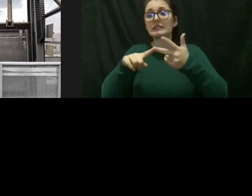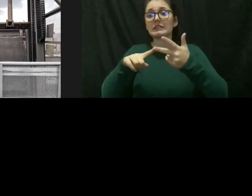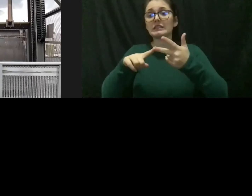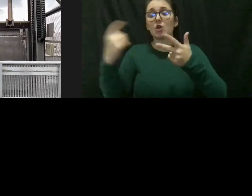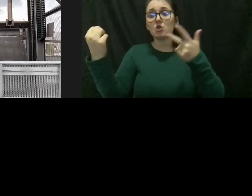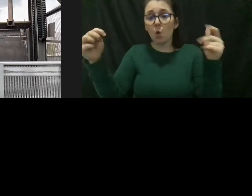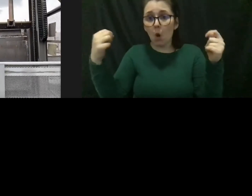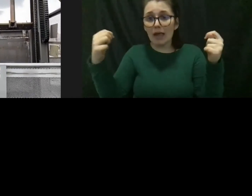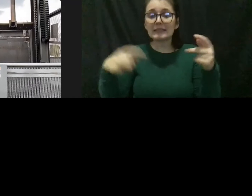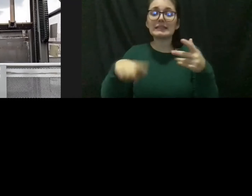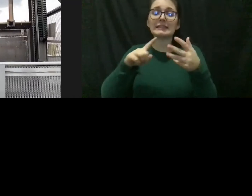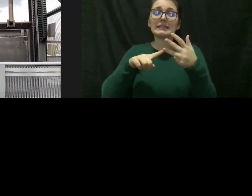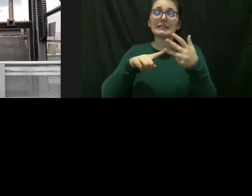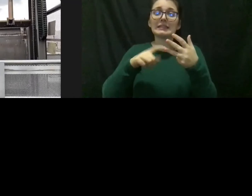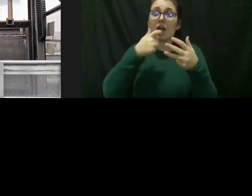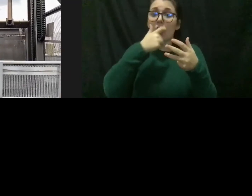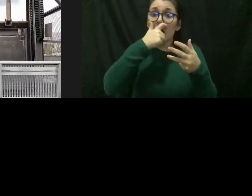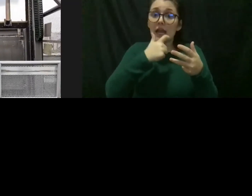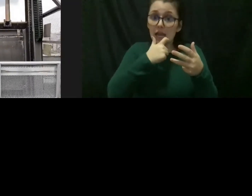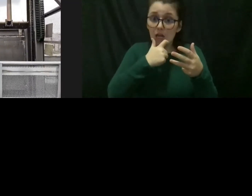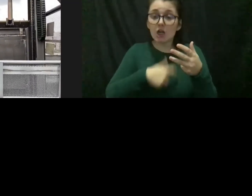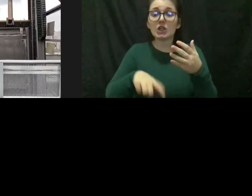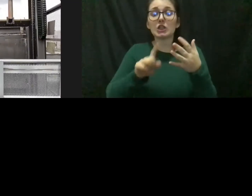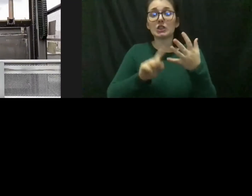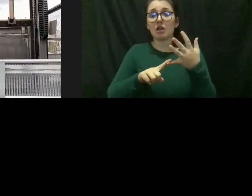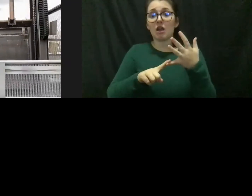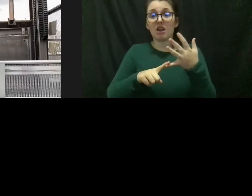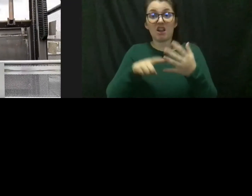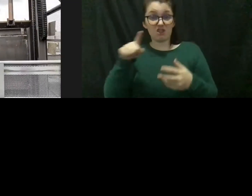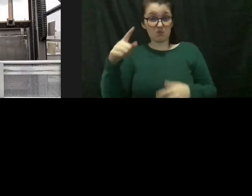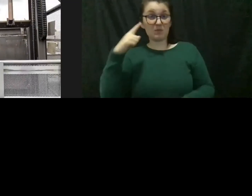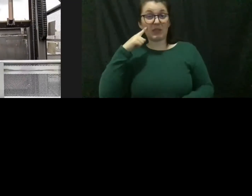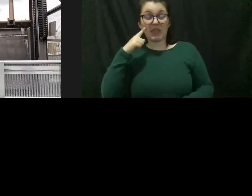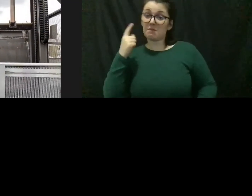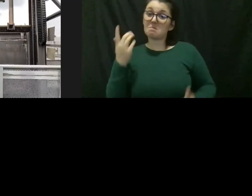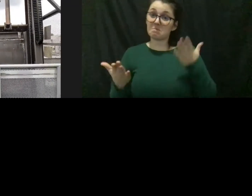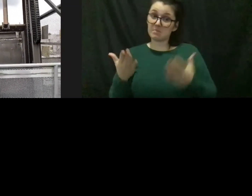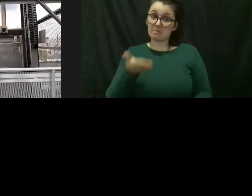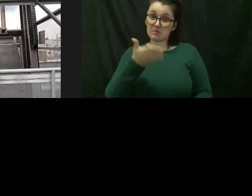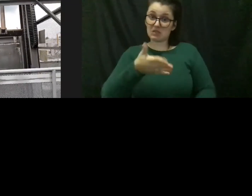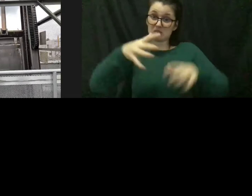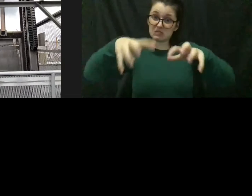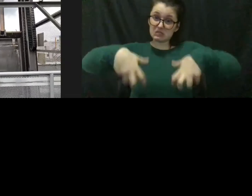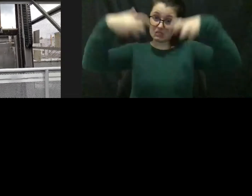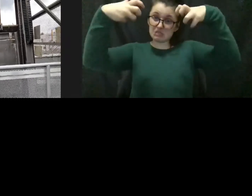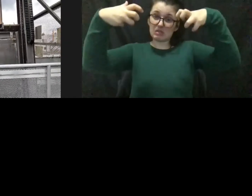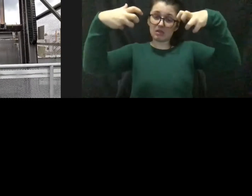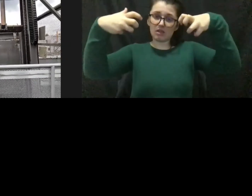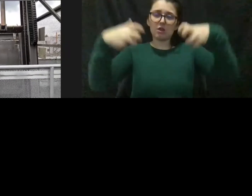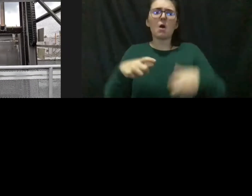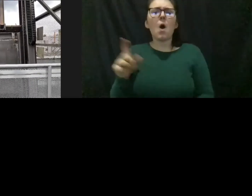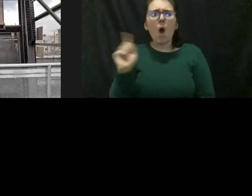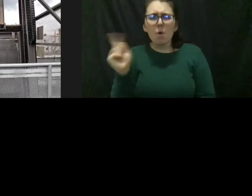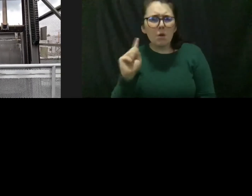retainers. All right. You name it, we have had it come in and be sifted out of here. And where does the sifted stuff